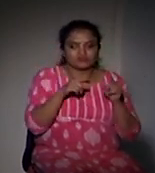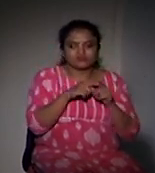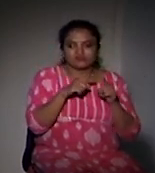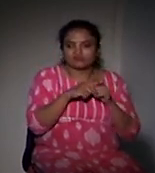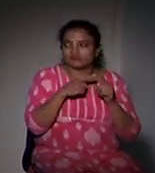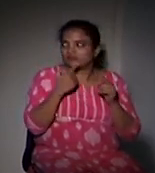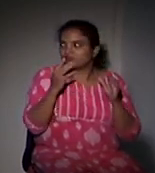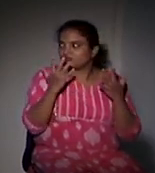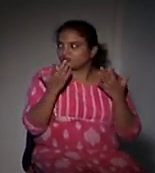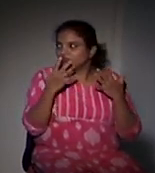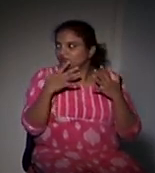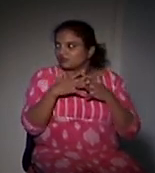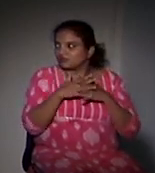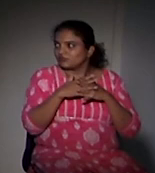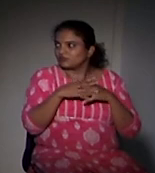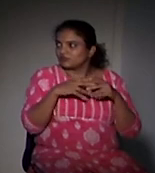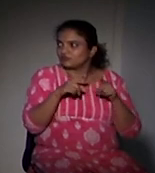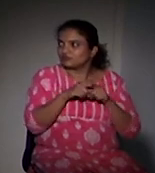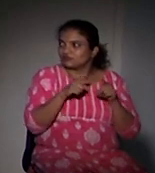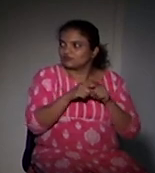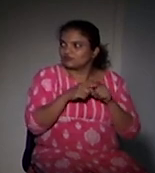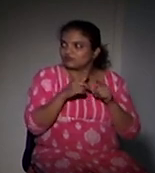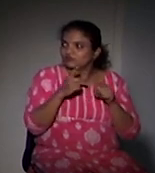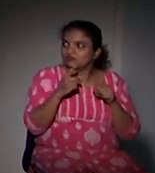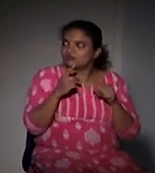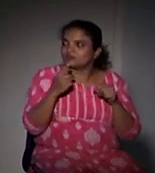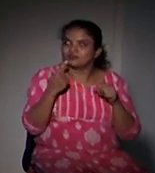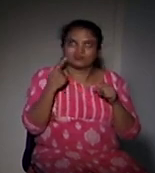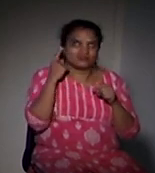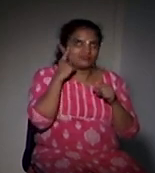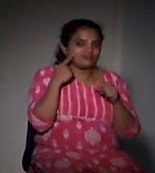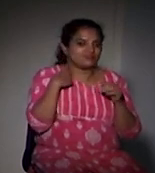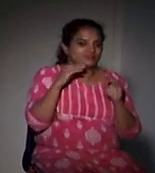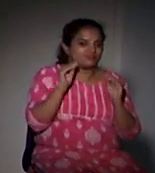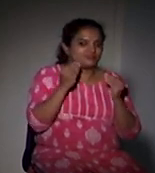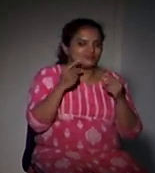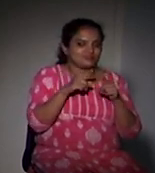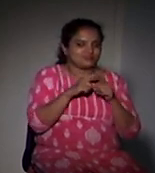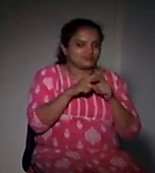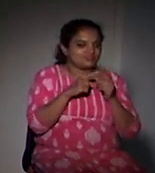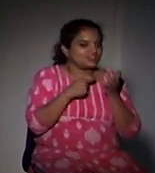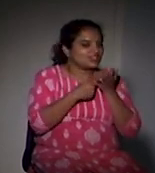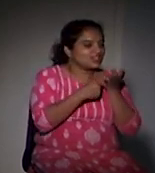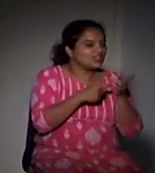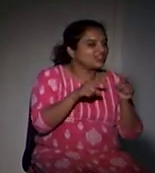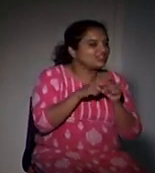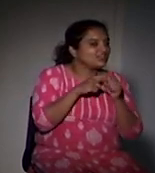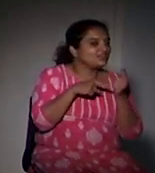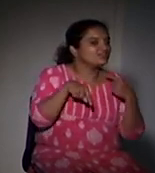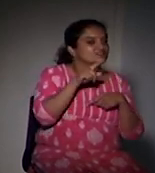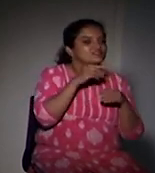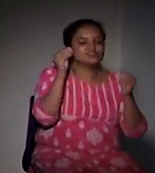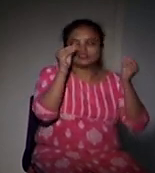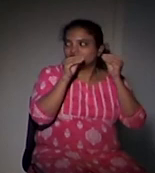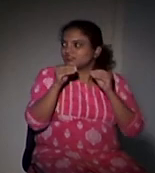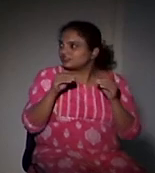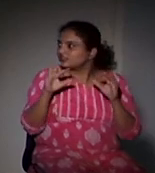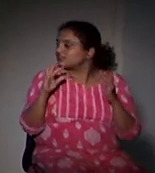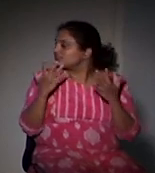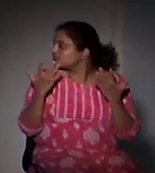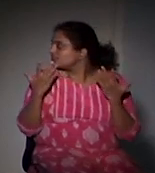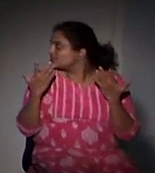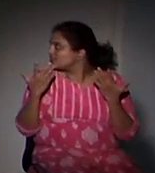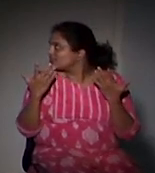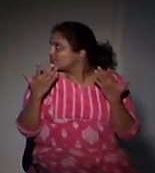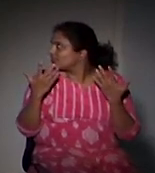that somehow it could have been done in a slightly more sensitive manner, respecting the decorations. But